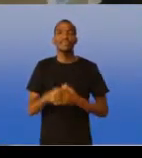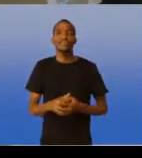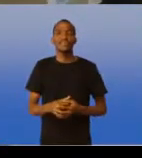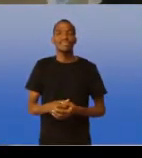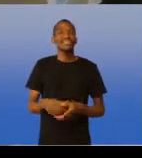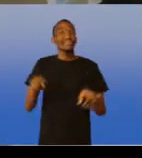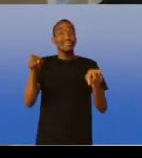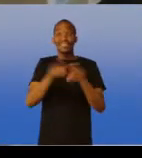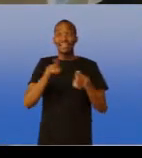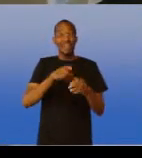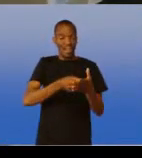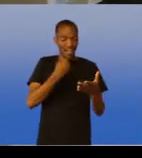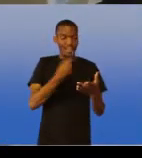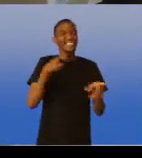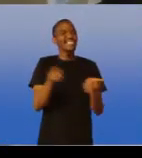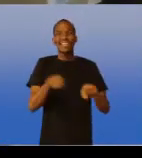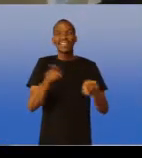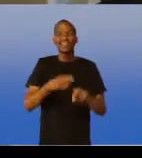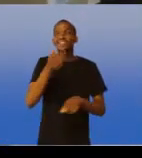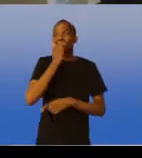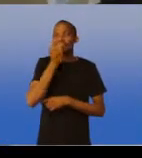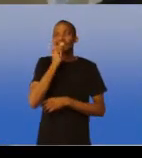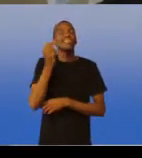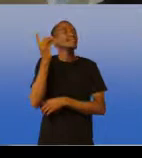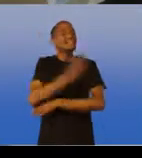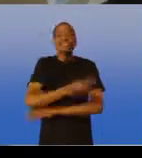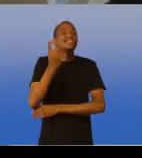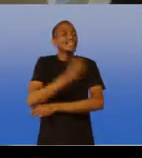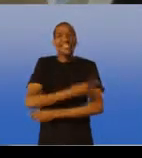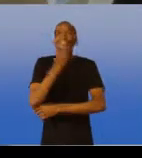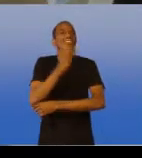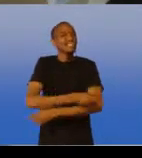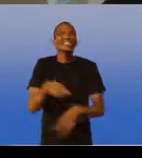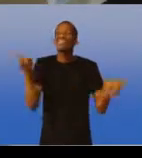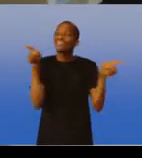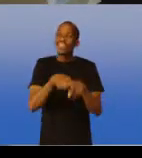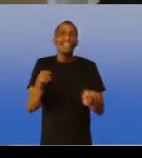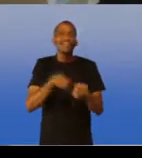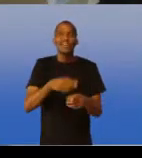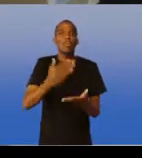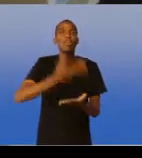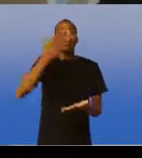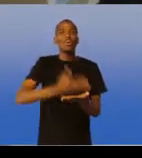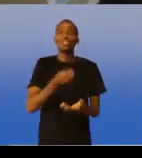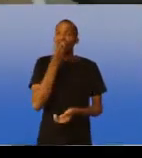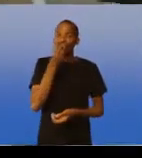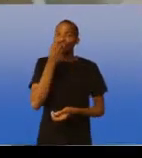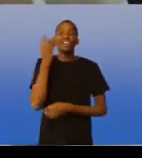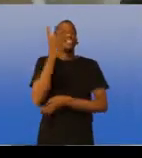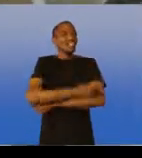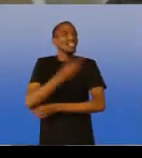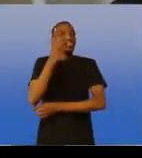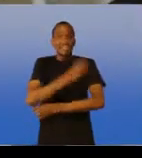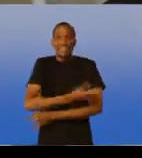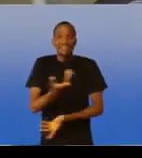like drinking tea every morning. It's just like eating bread or porridge every morning. Even if